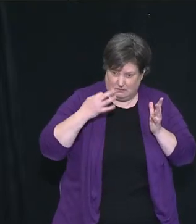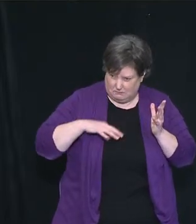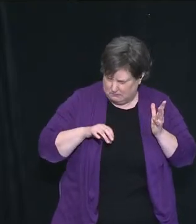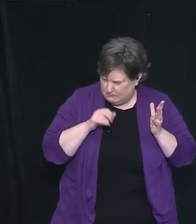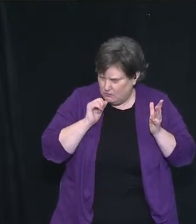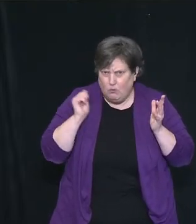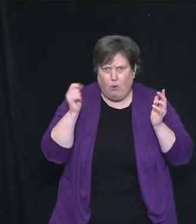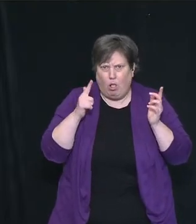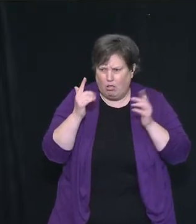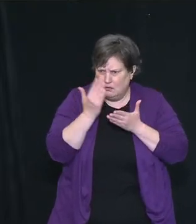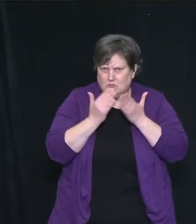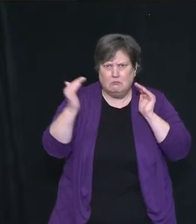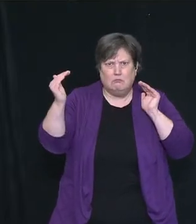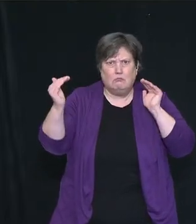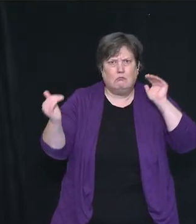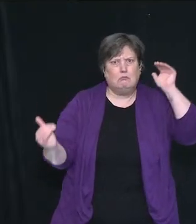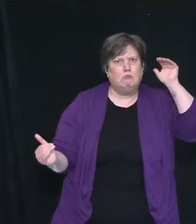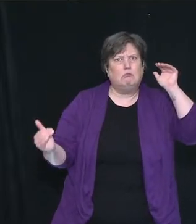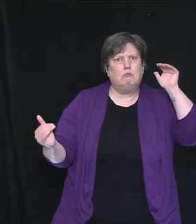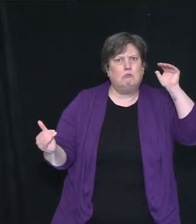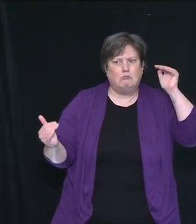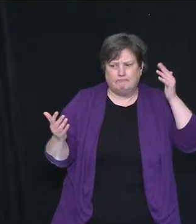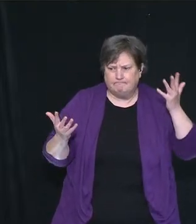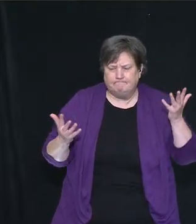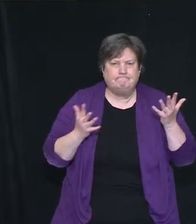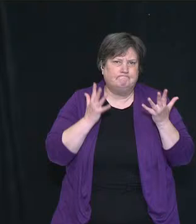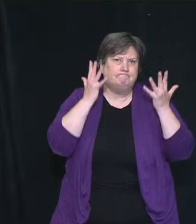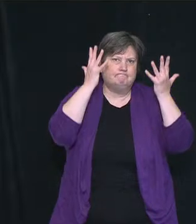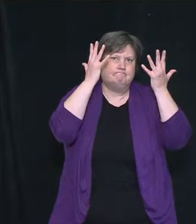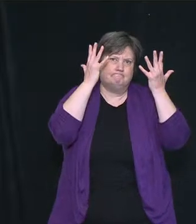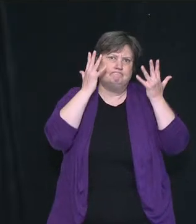sectors of society. And it is sad